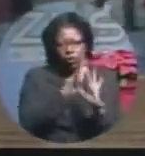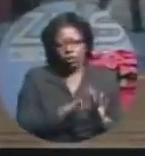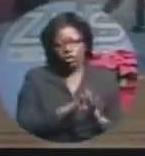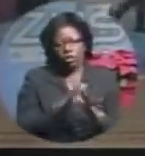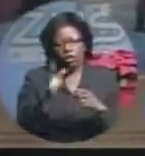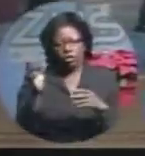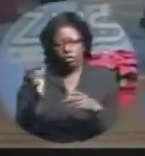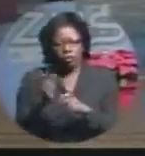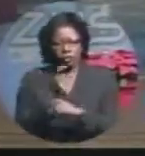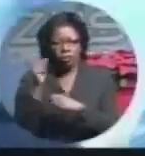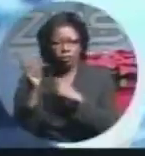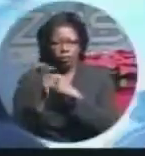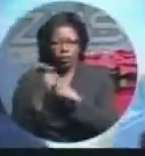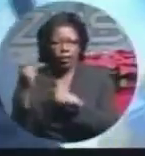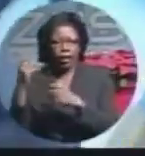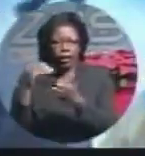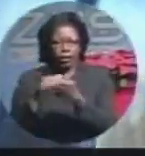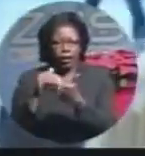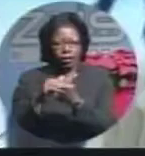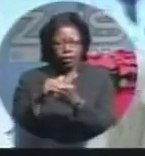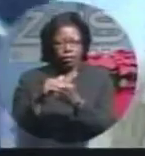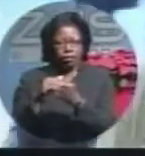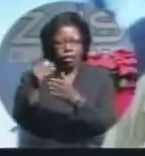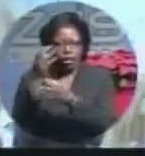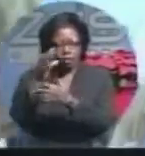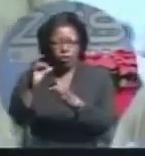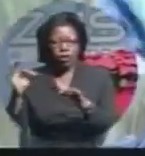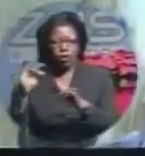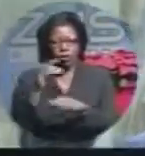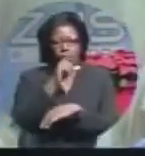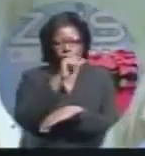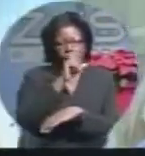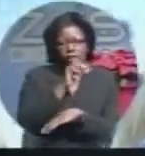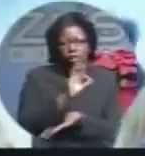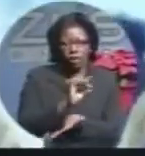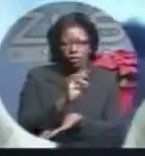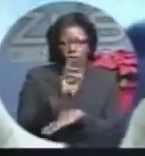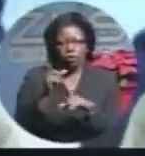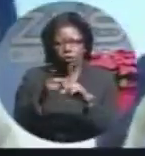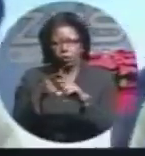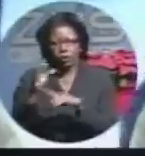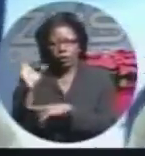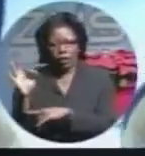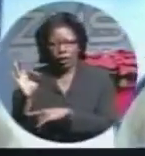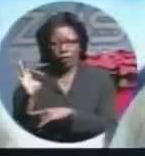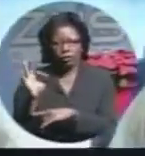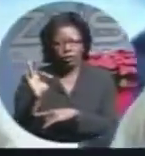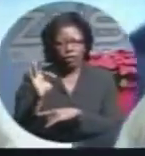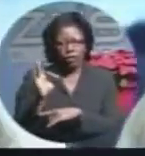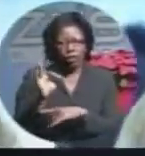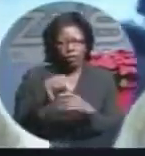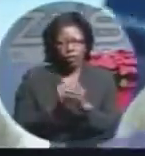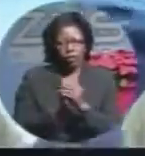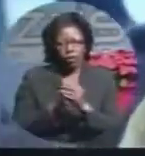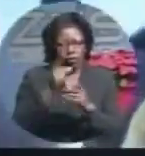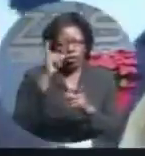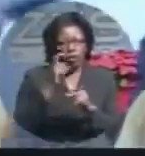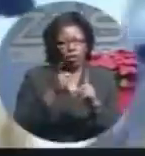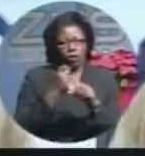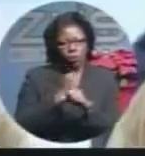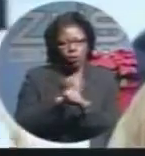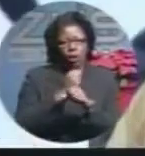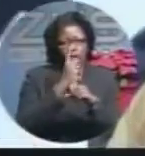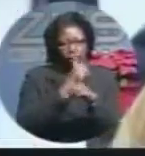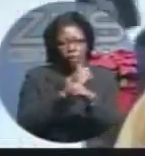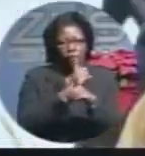Freedom 21-9. We got layups and free throws, but I really think we need to work on our defense. How it feels